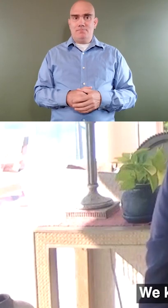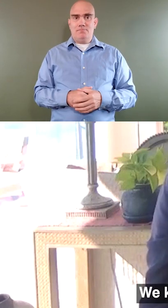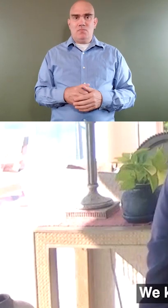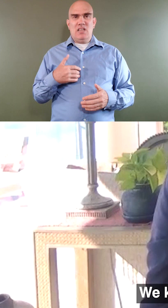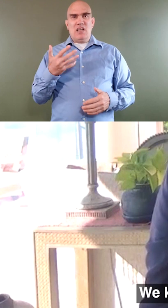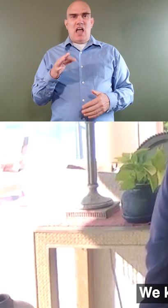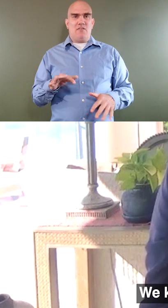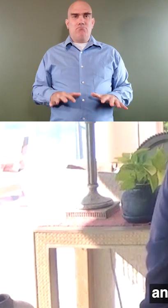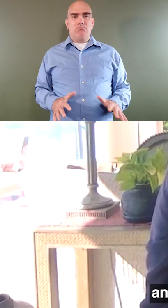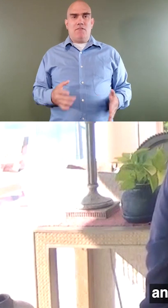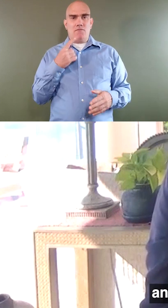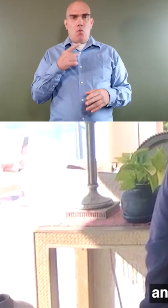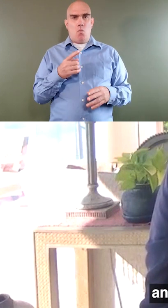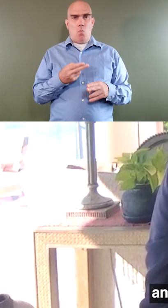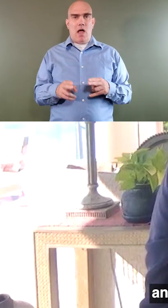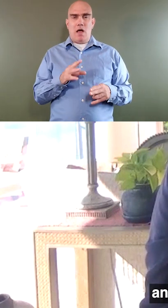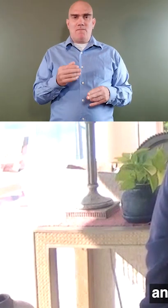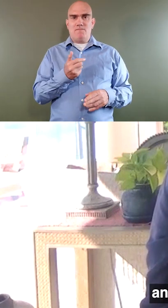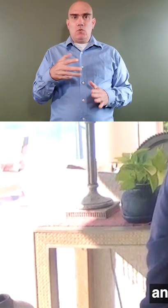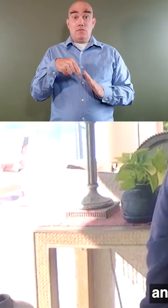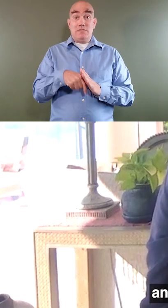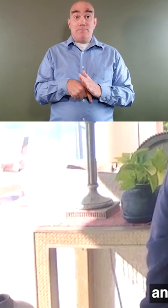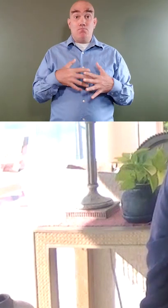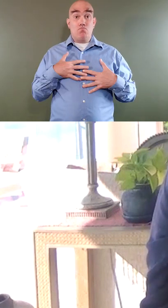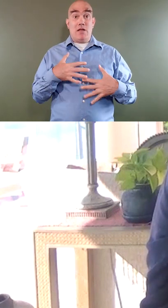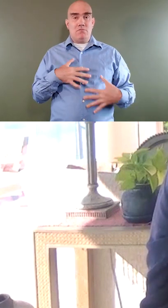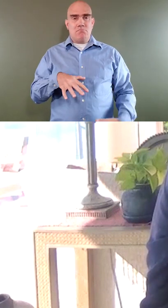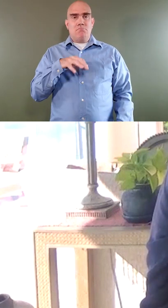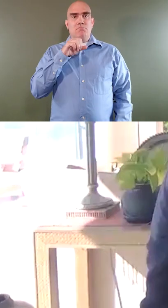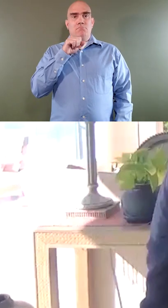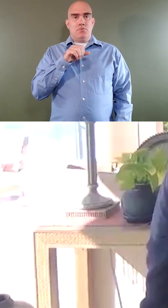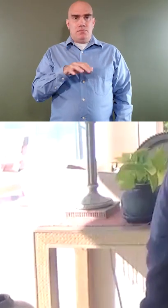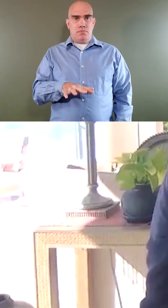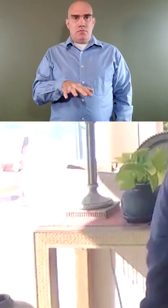of hang out there for a while and just take a few deep breaths.